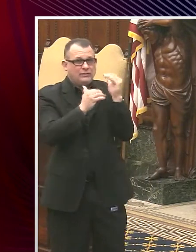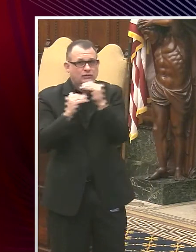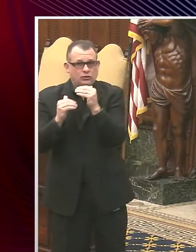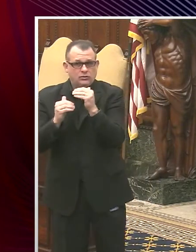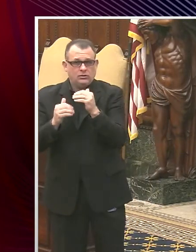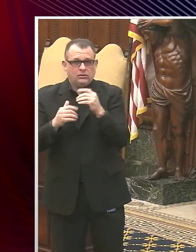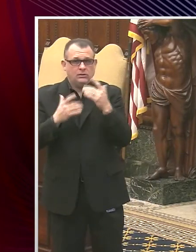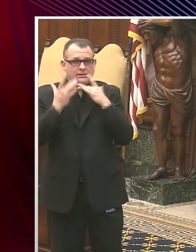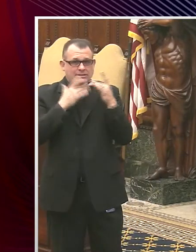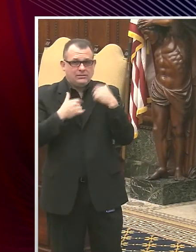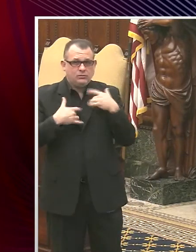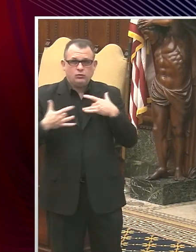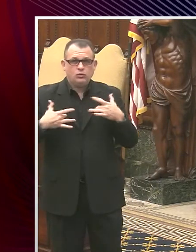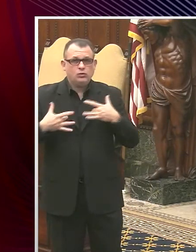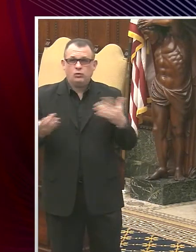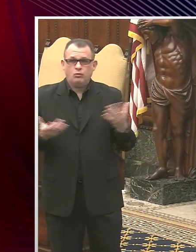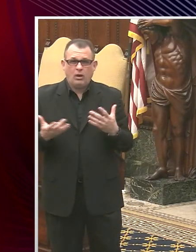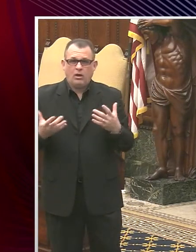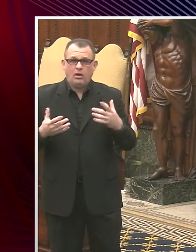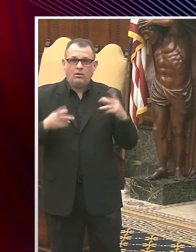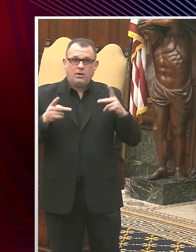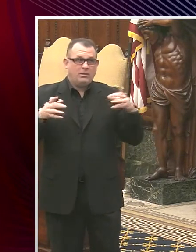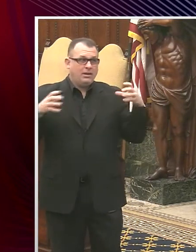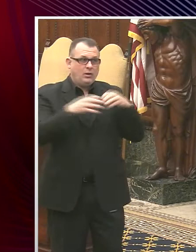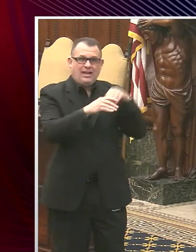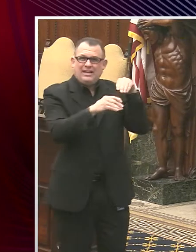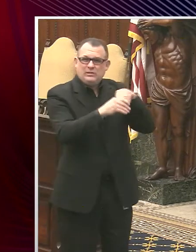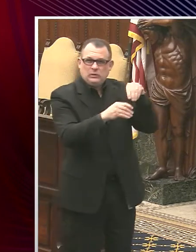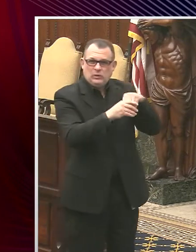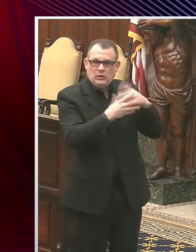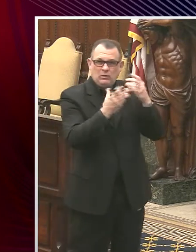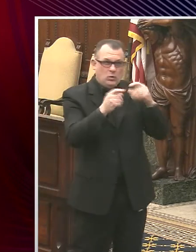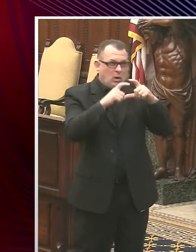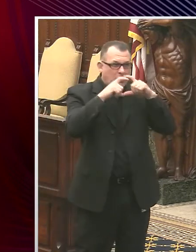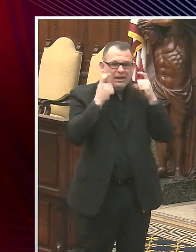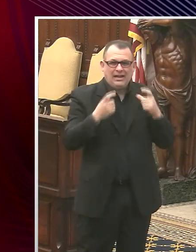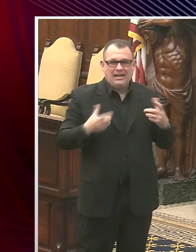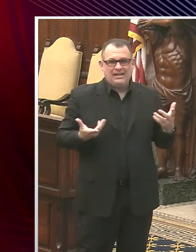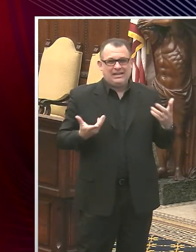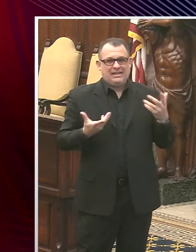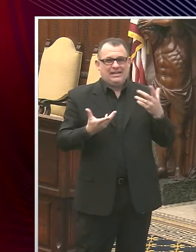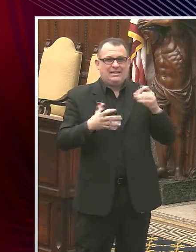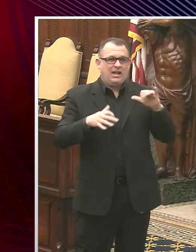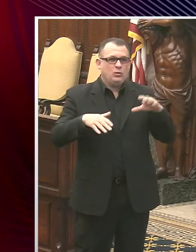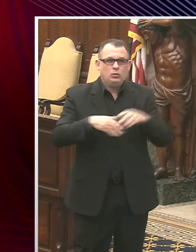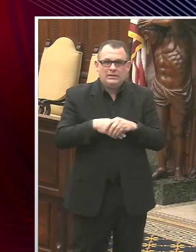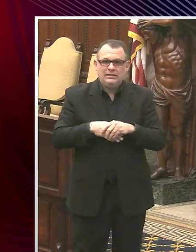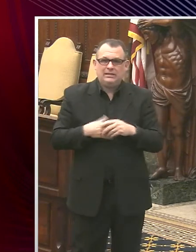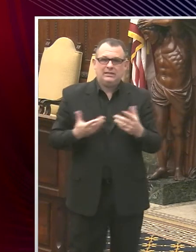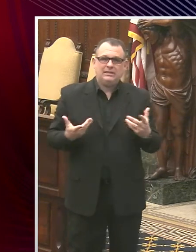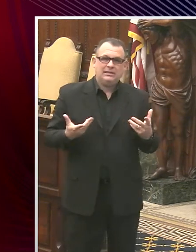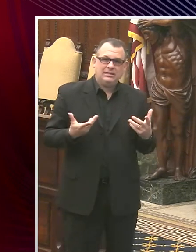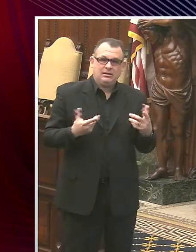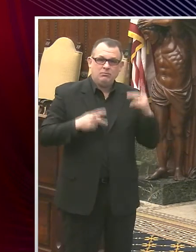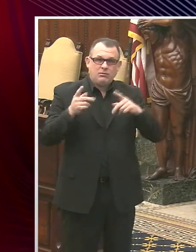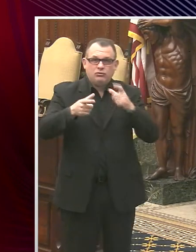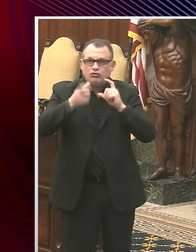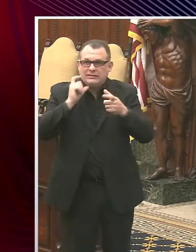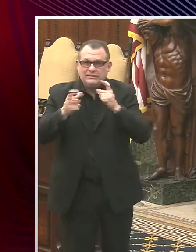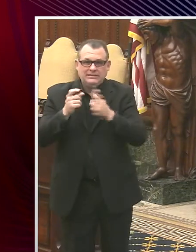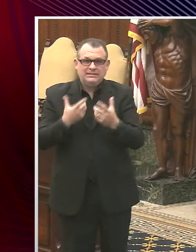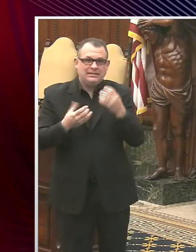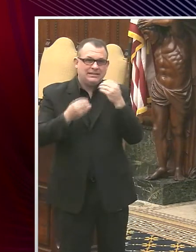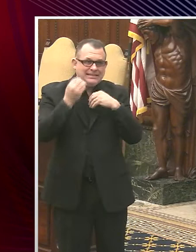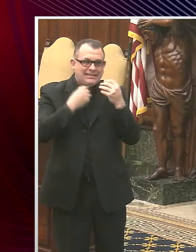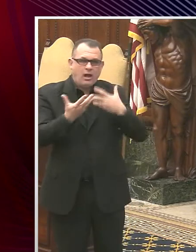indoor gatherings where people are not wearing masks. Particularly social gatherings like weddings and where people are maybe drinking and interacting very closely with